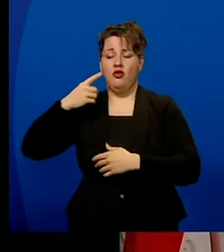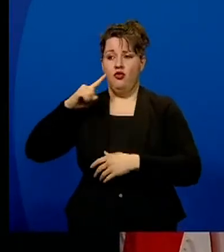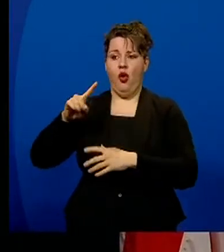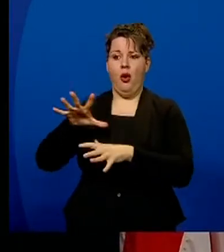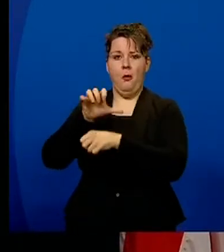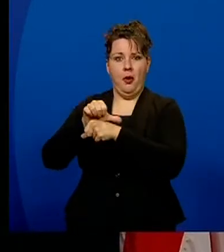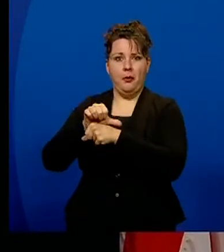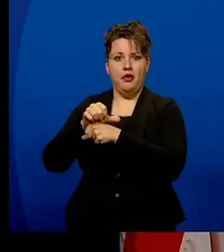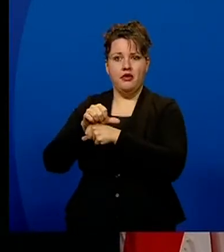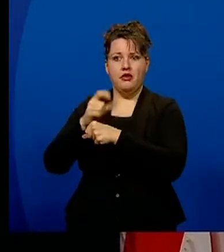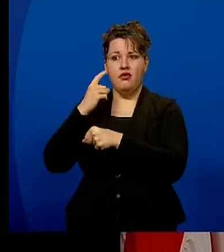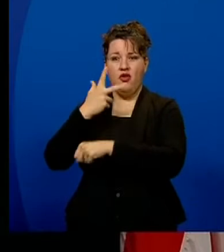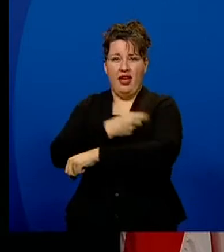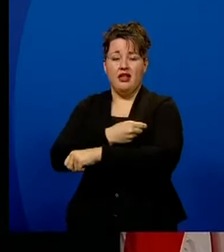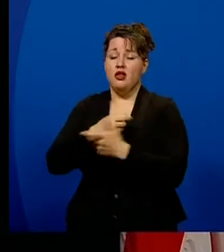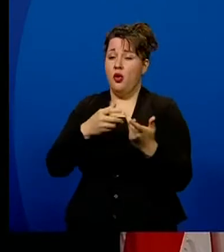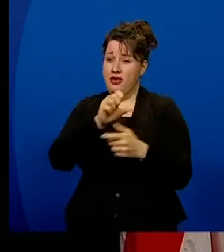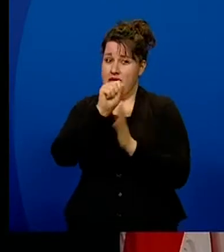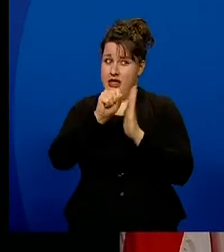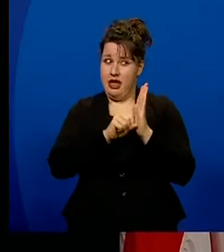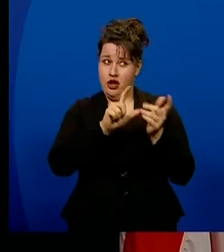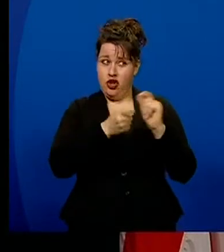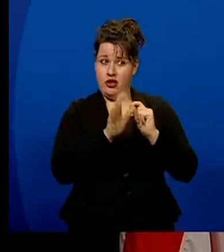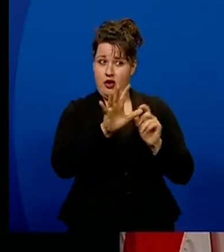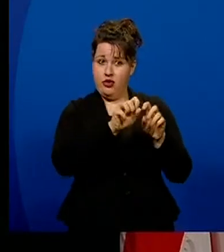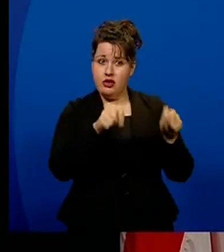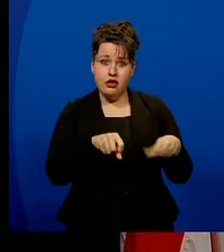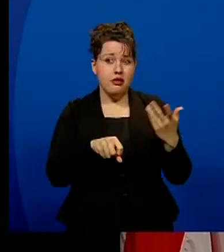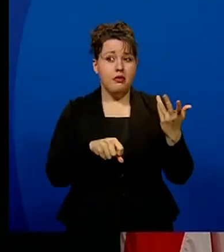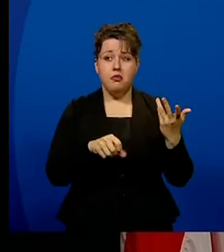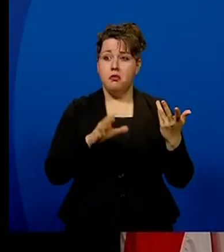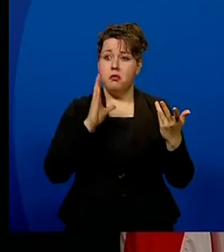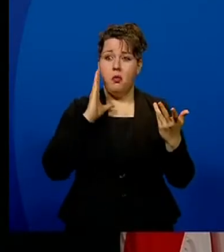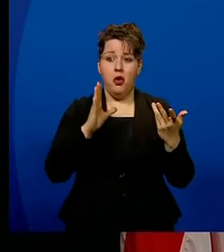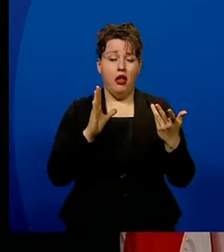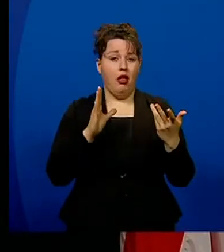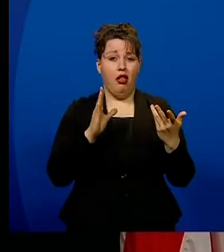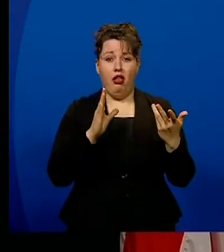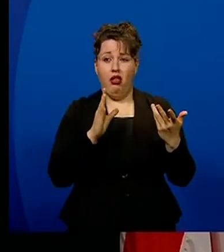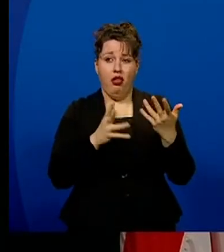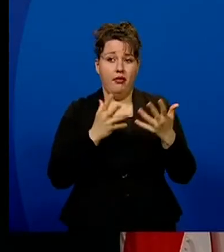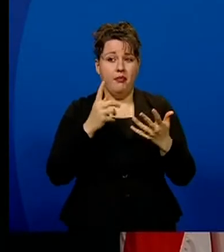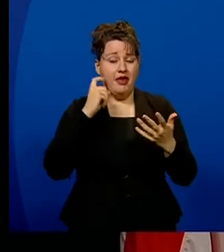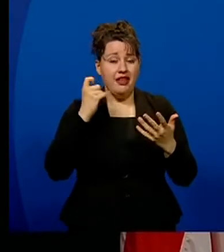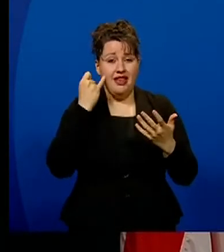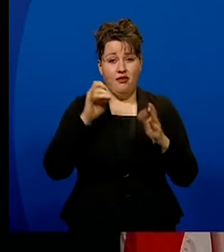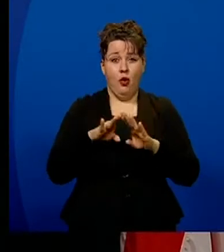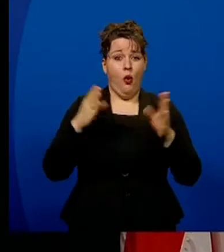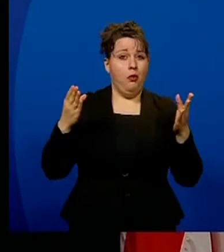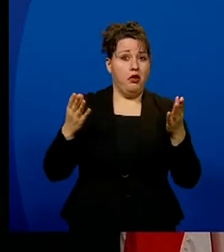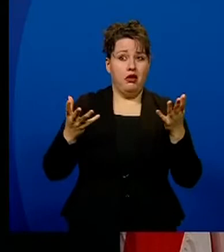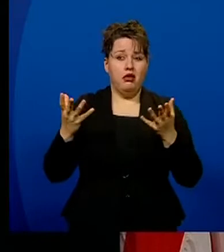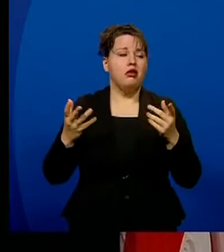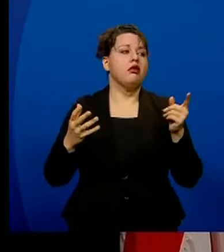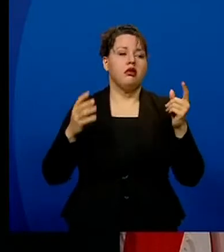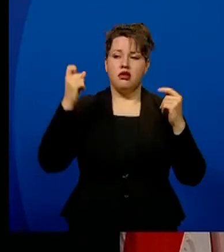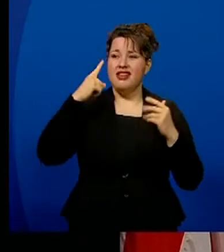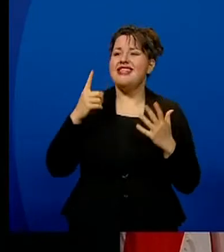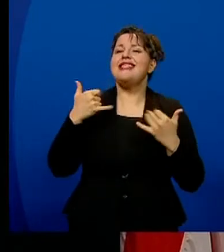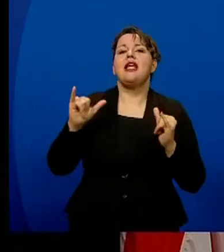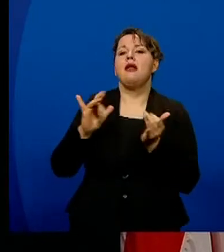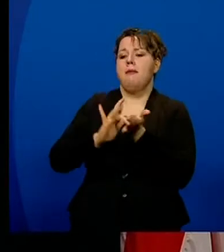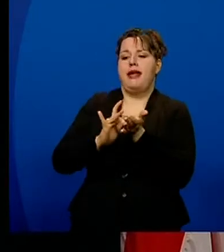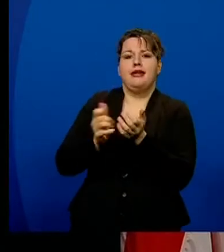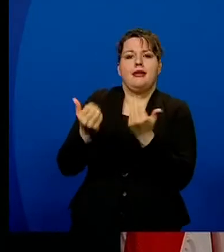Is the state going to change its system at all, like to allay any kind of appointment crunch, especially if we open up to? Well, it's still a supply issue.